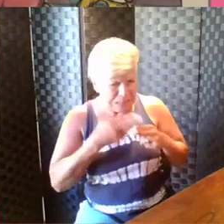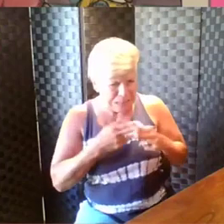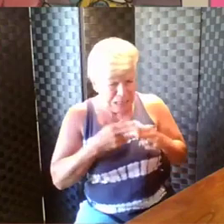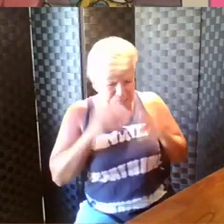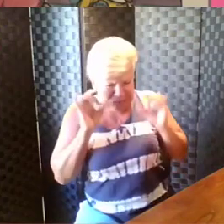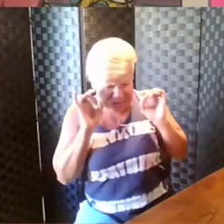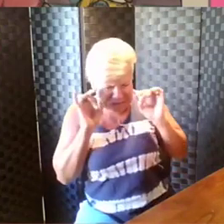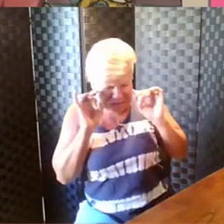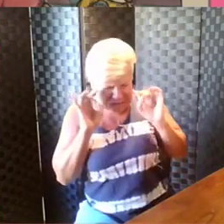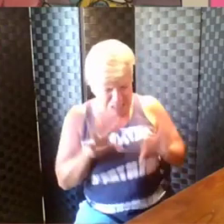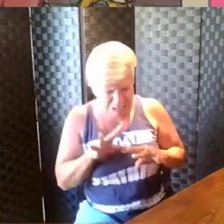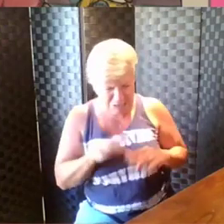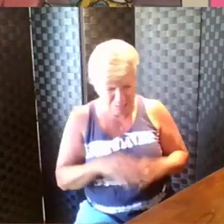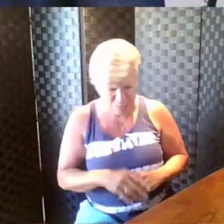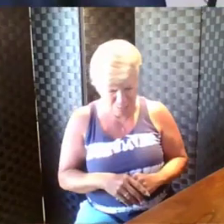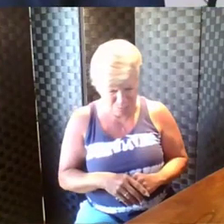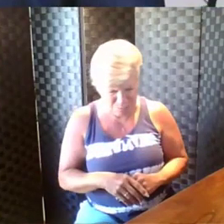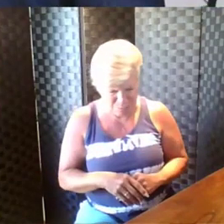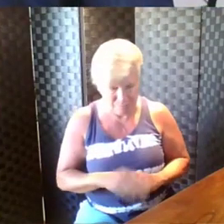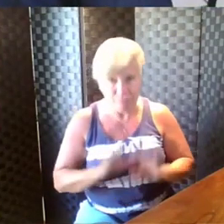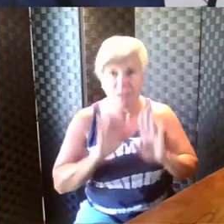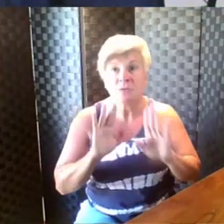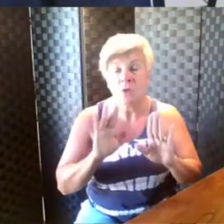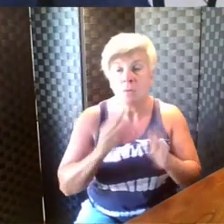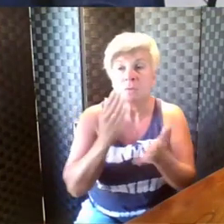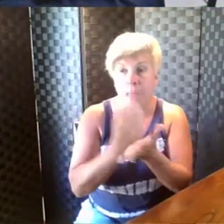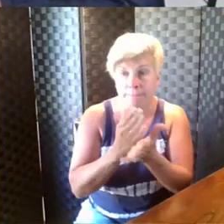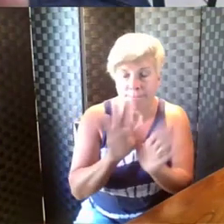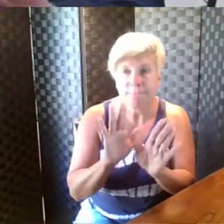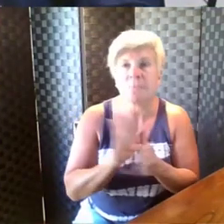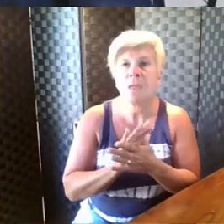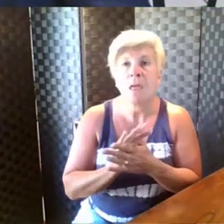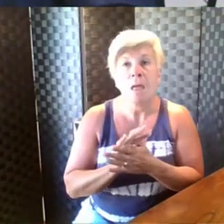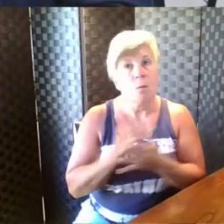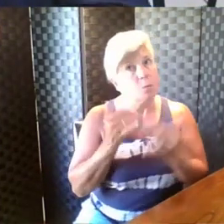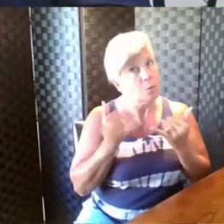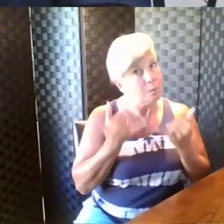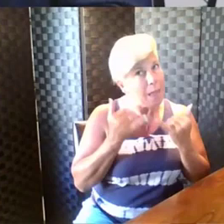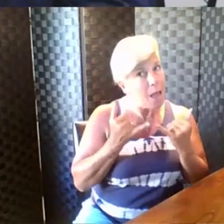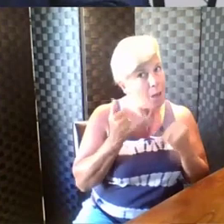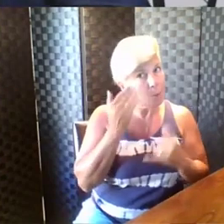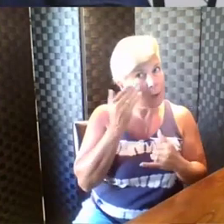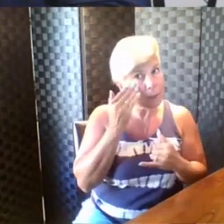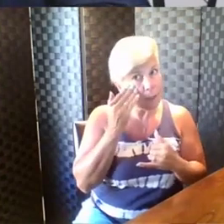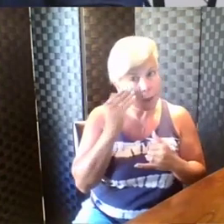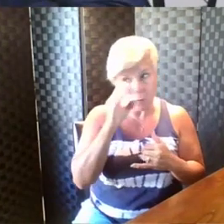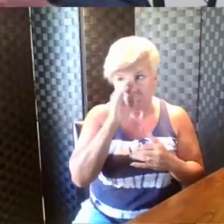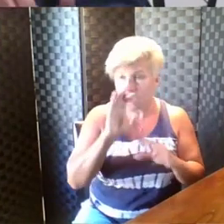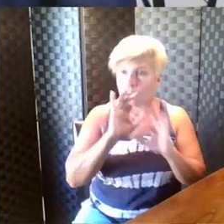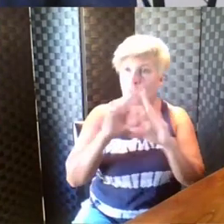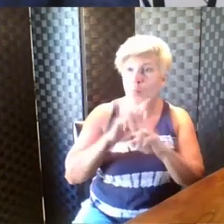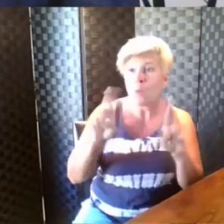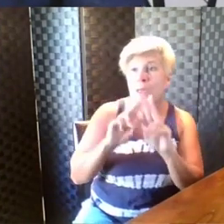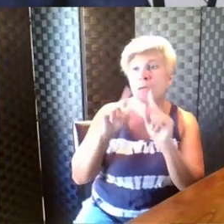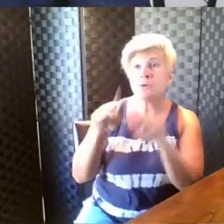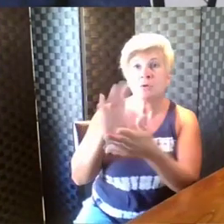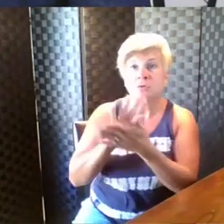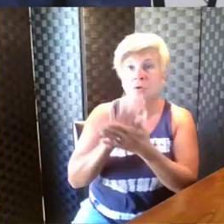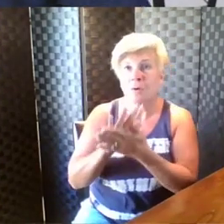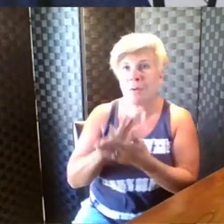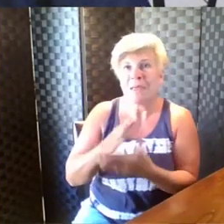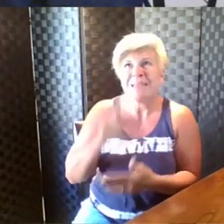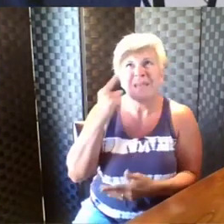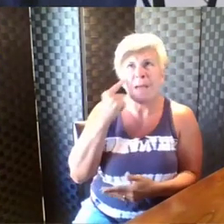So let's stop and think for a minute. So far, we know that Chrysanthemum was getting ready to go to school, and she loved her